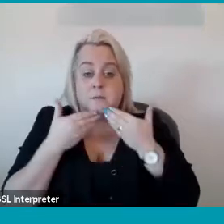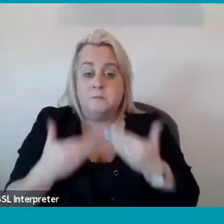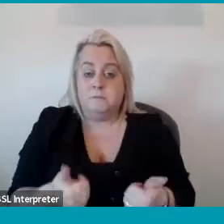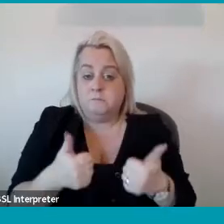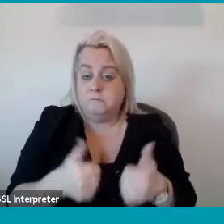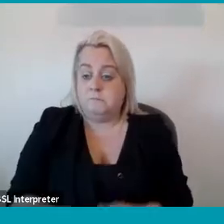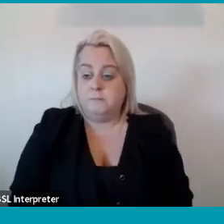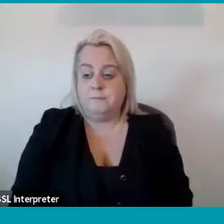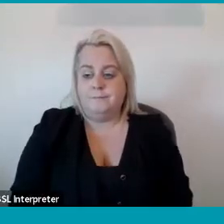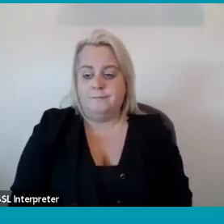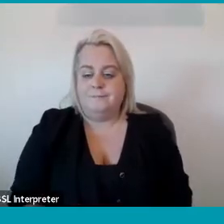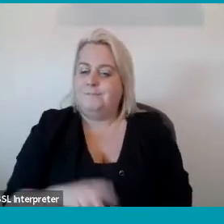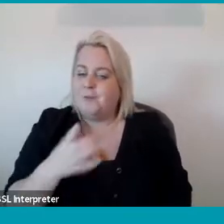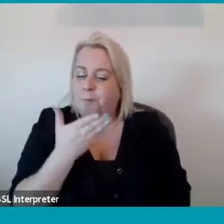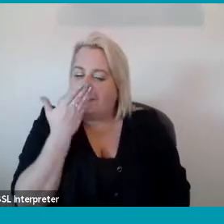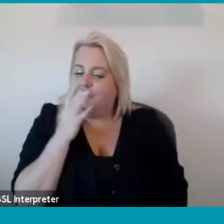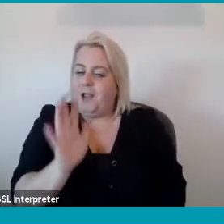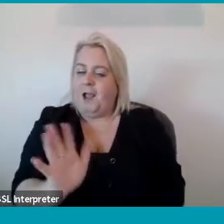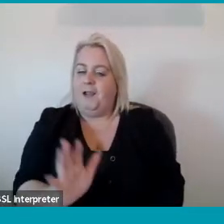Don't be shy.